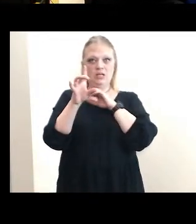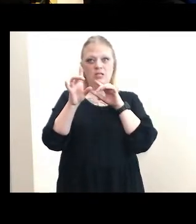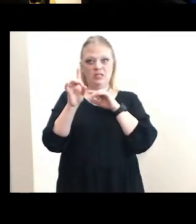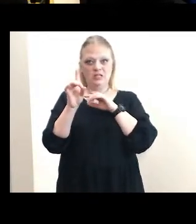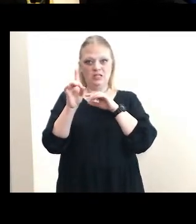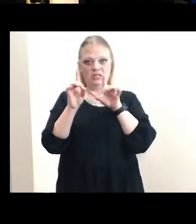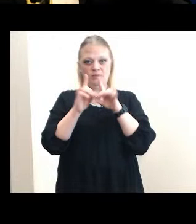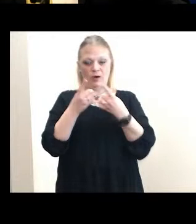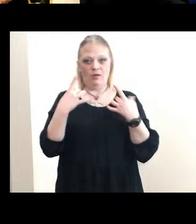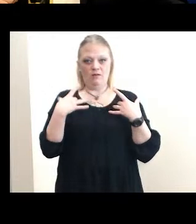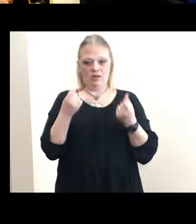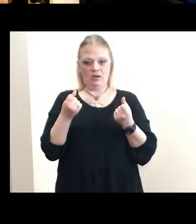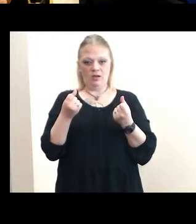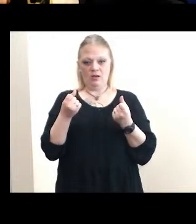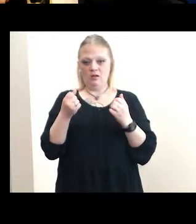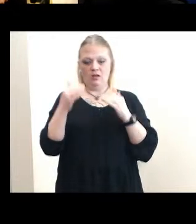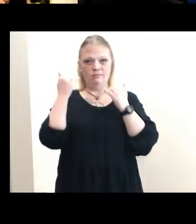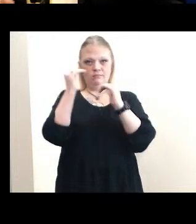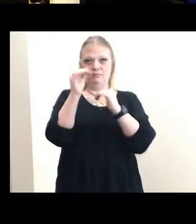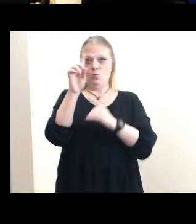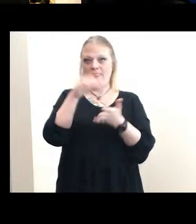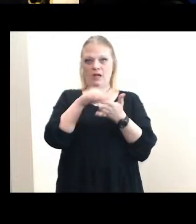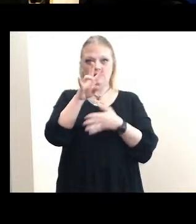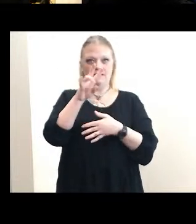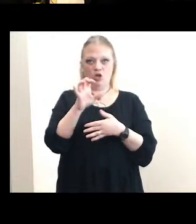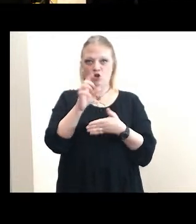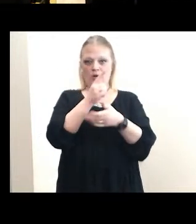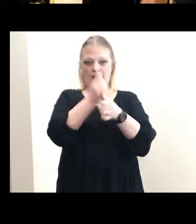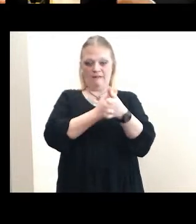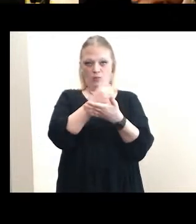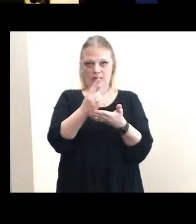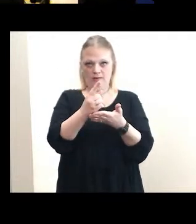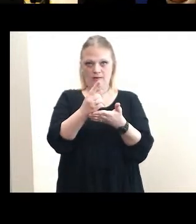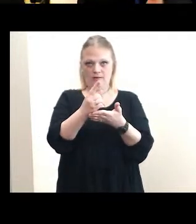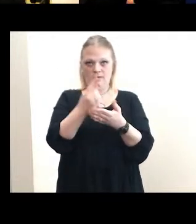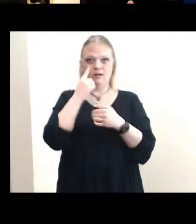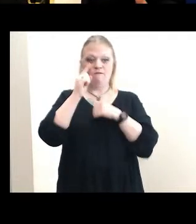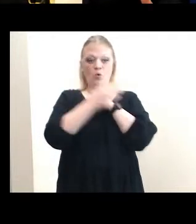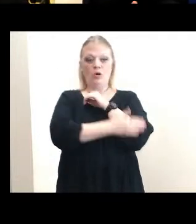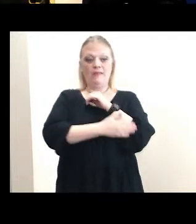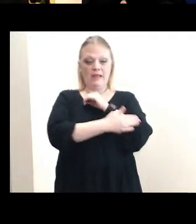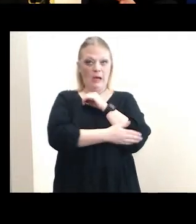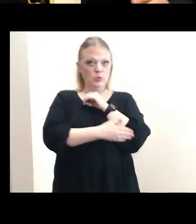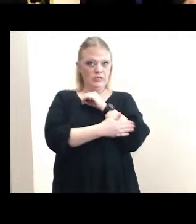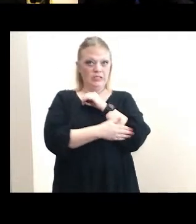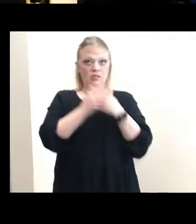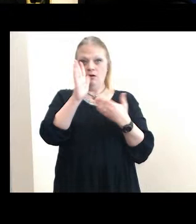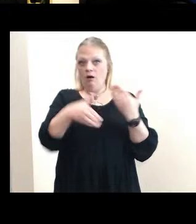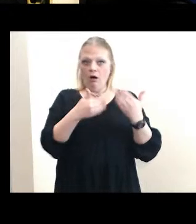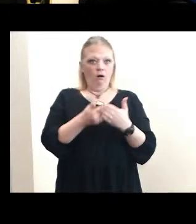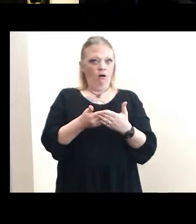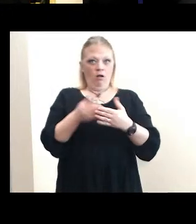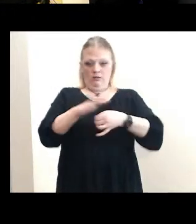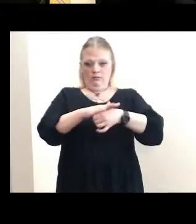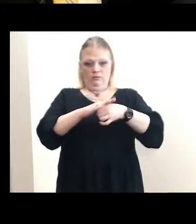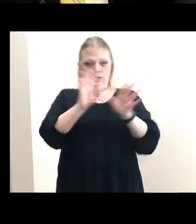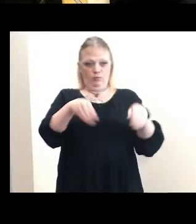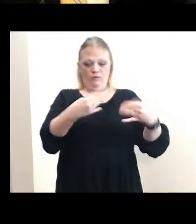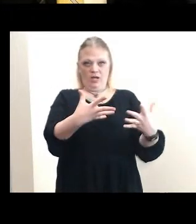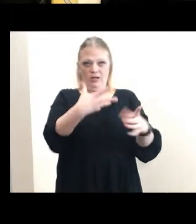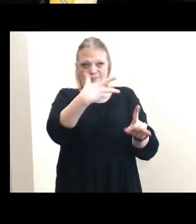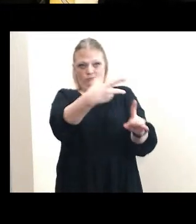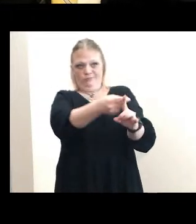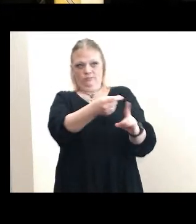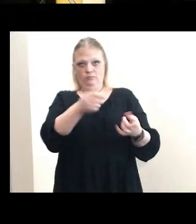than 1,700 doses a week. And for the county, all places that were providing vaccine,